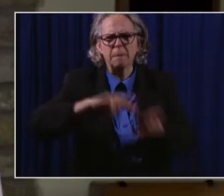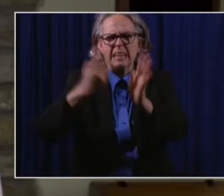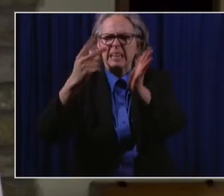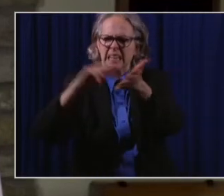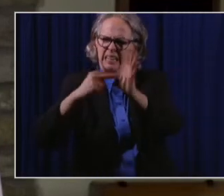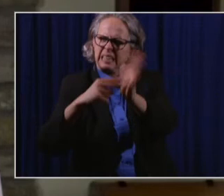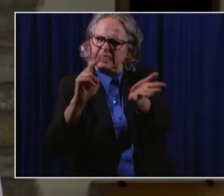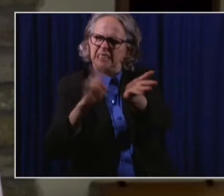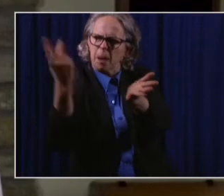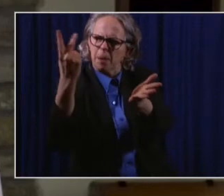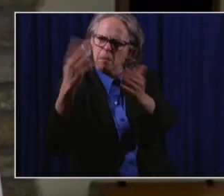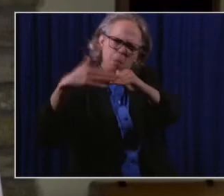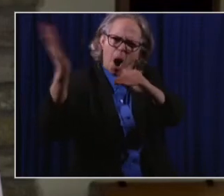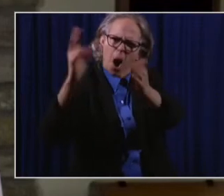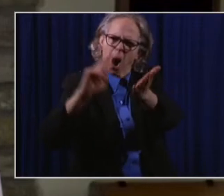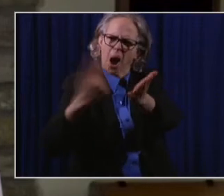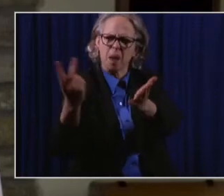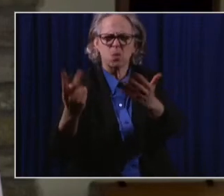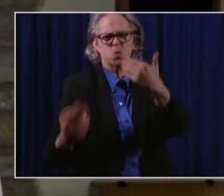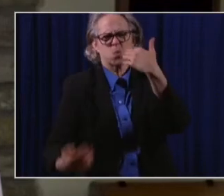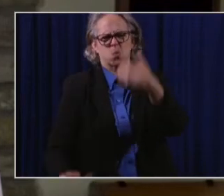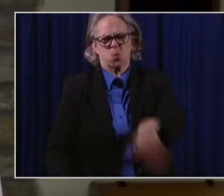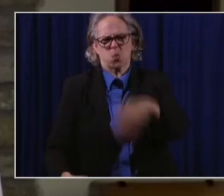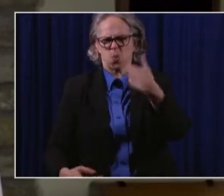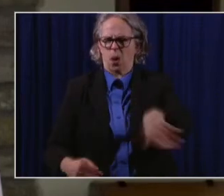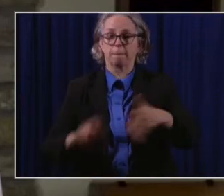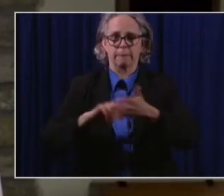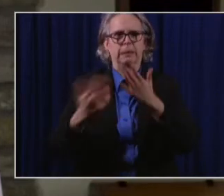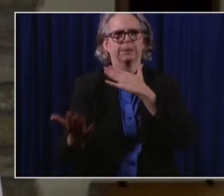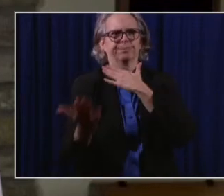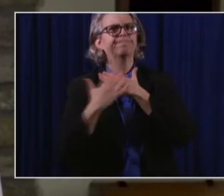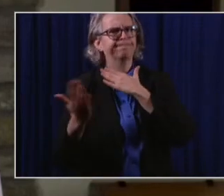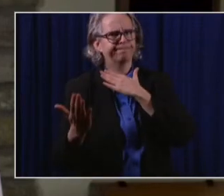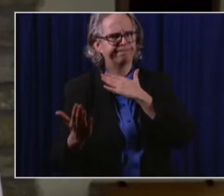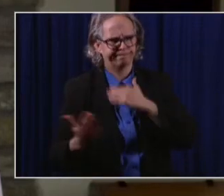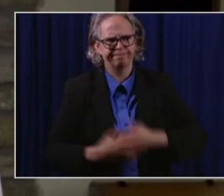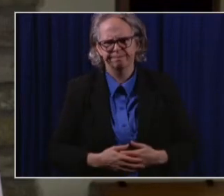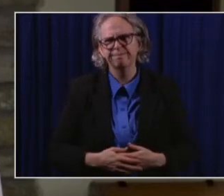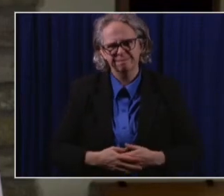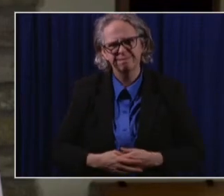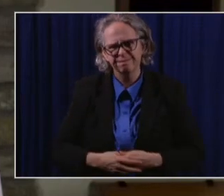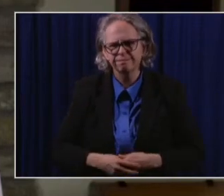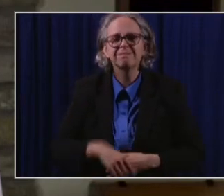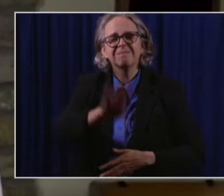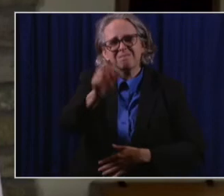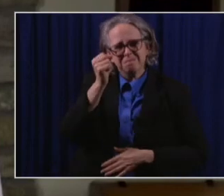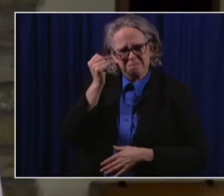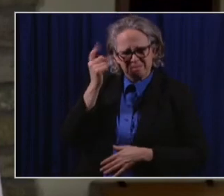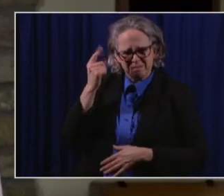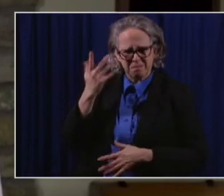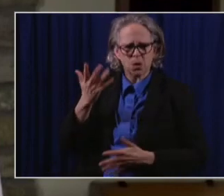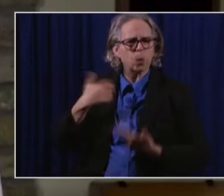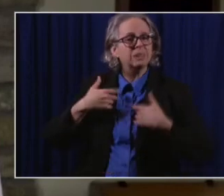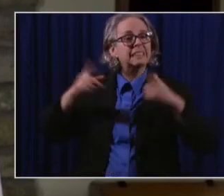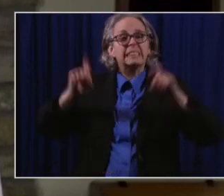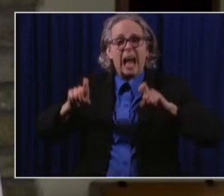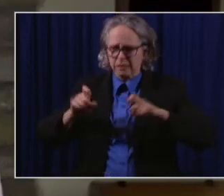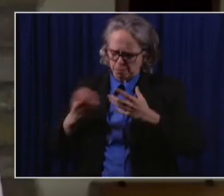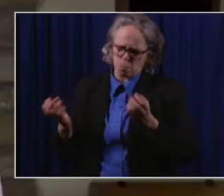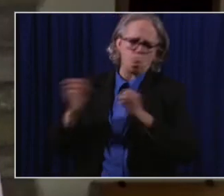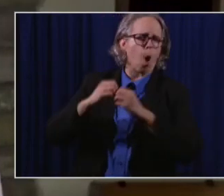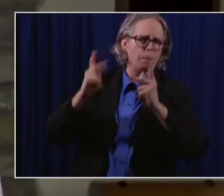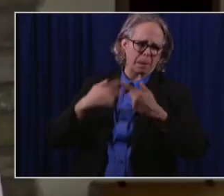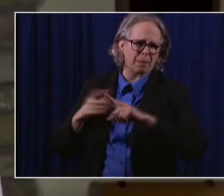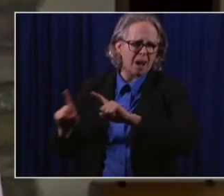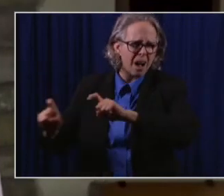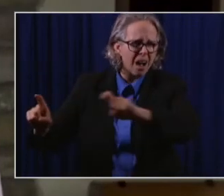important. As we see tests go up, we would expect to see some more cases. But what